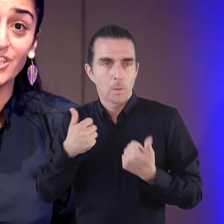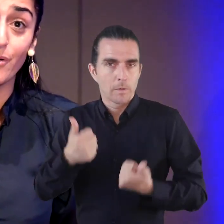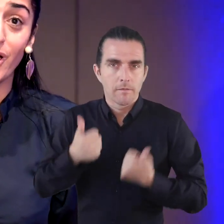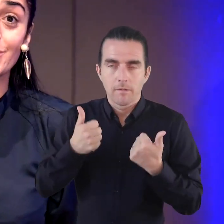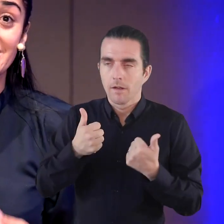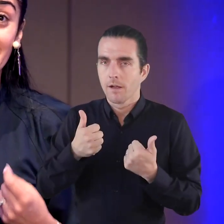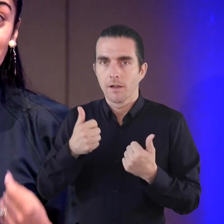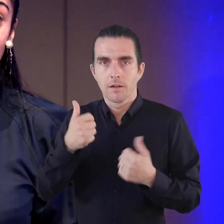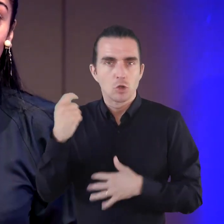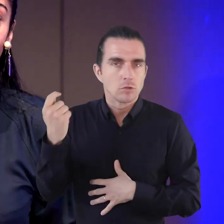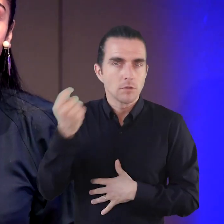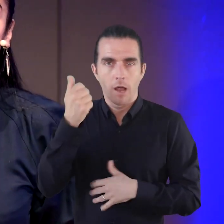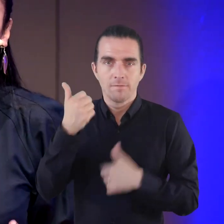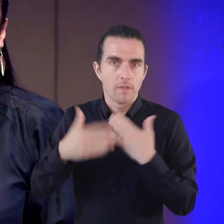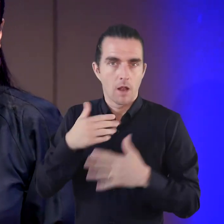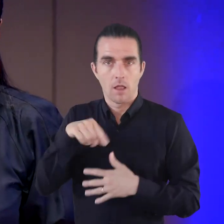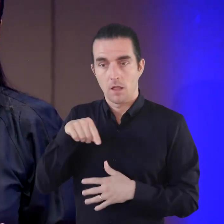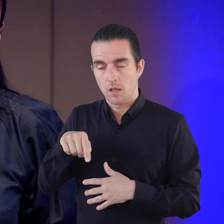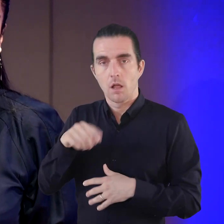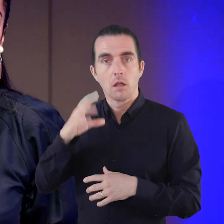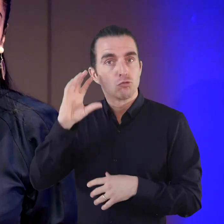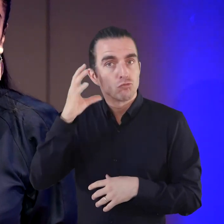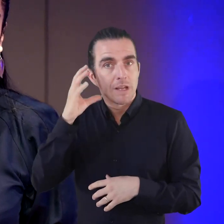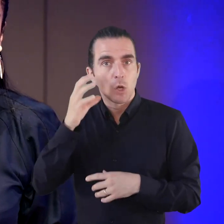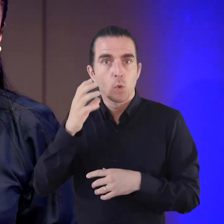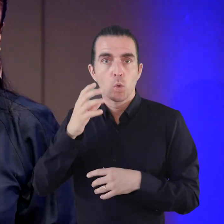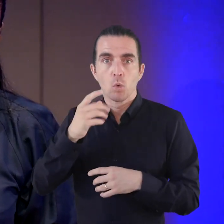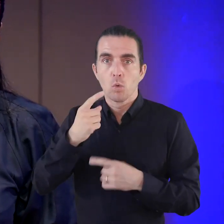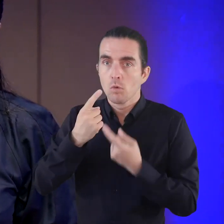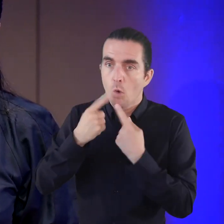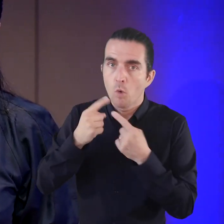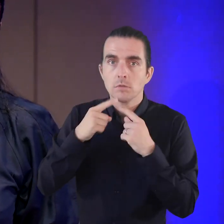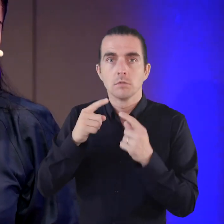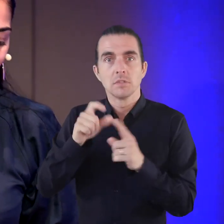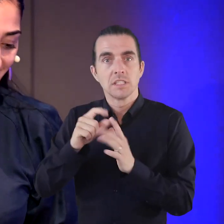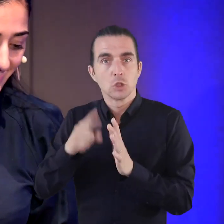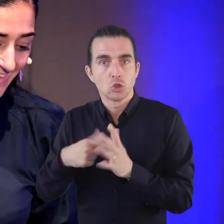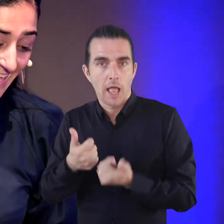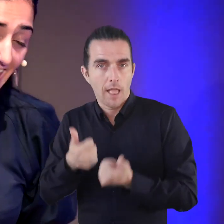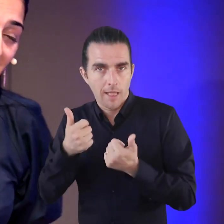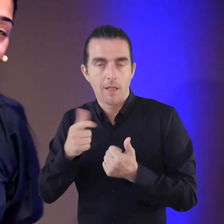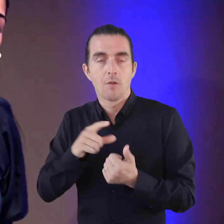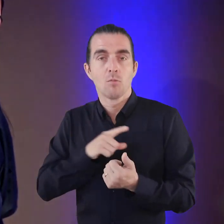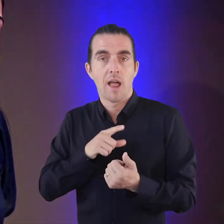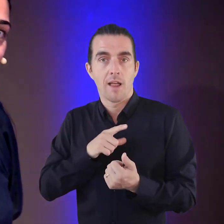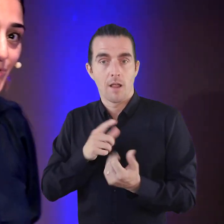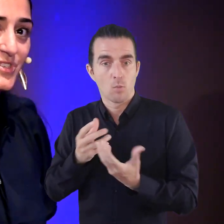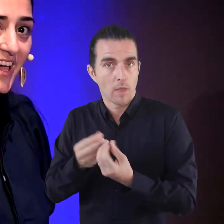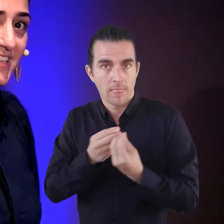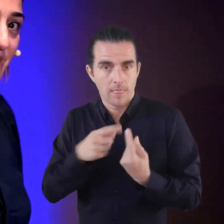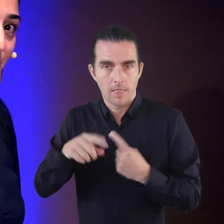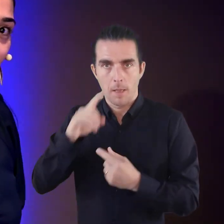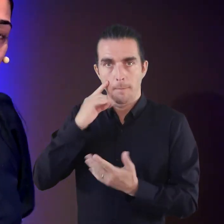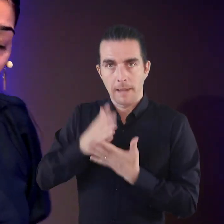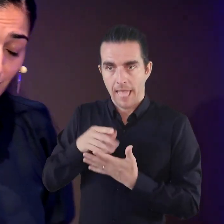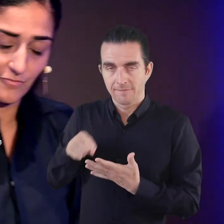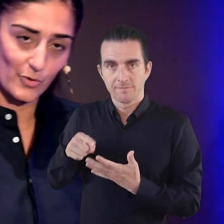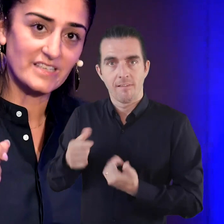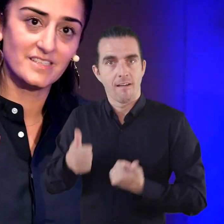a radio host and DJ lifted by peers that believed in him. He took his